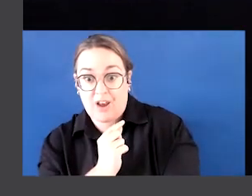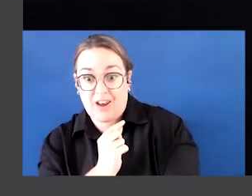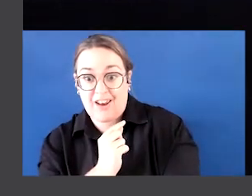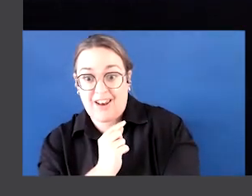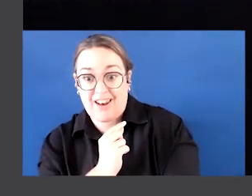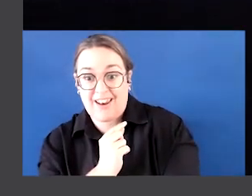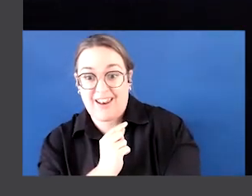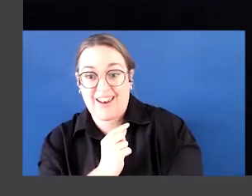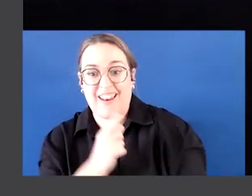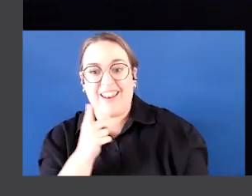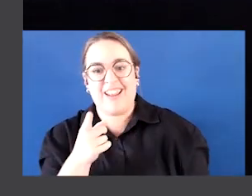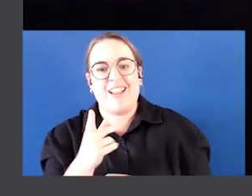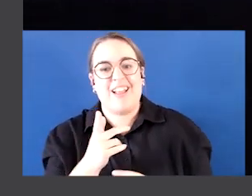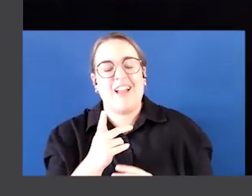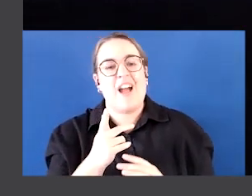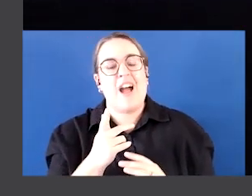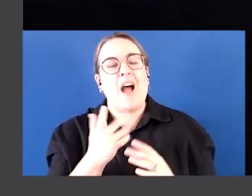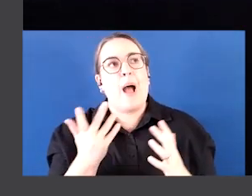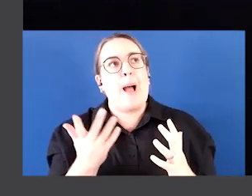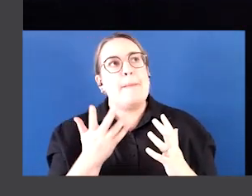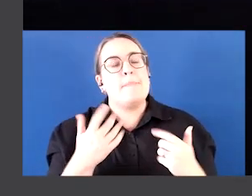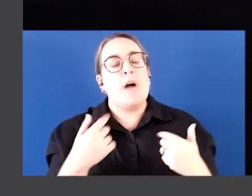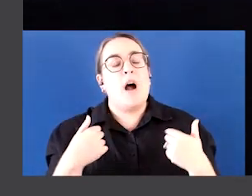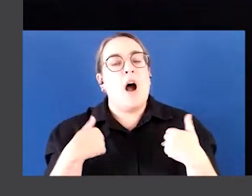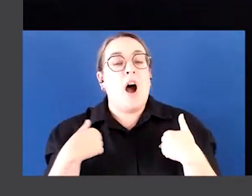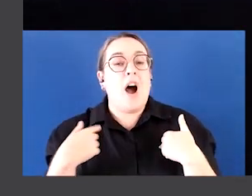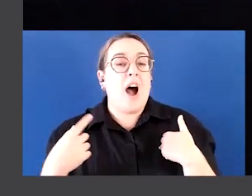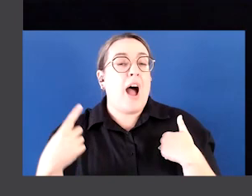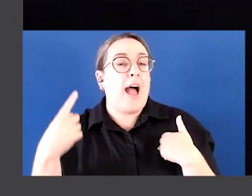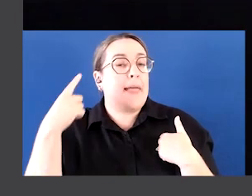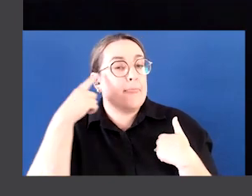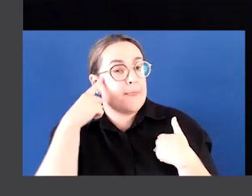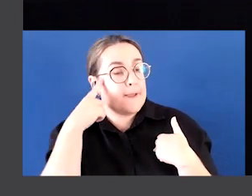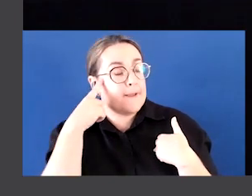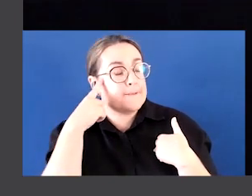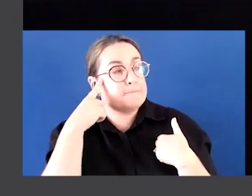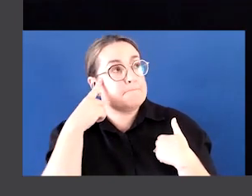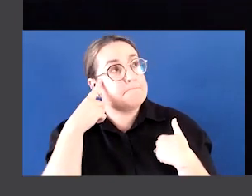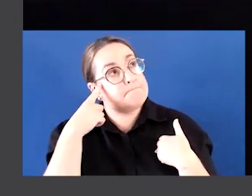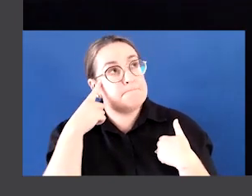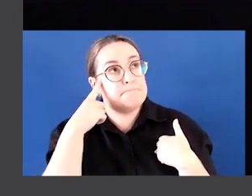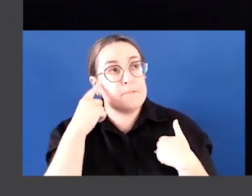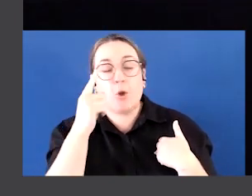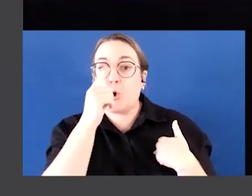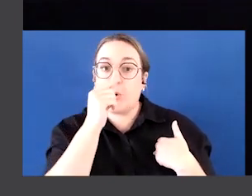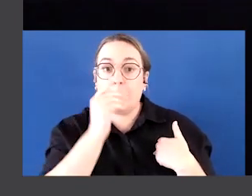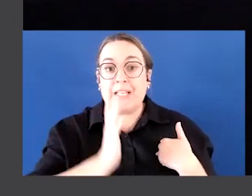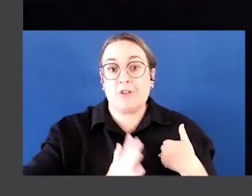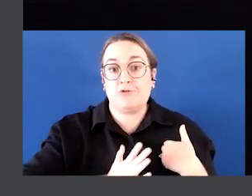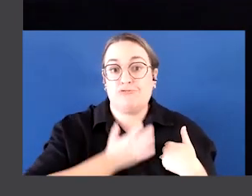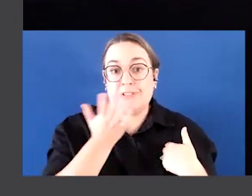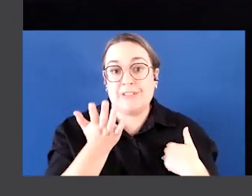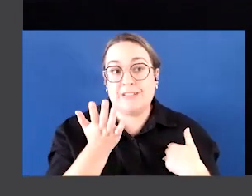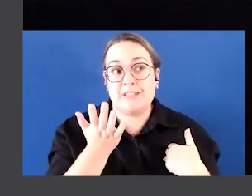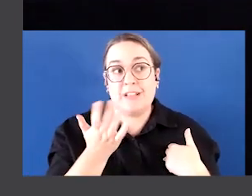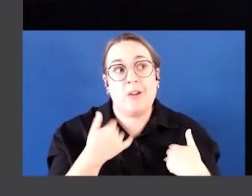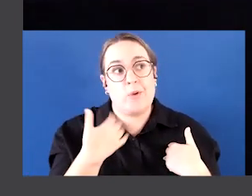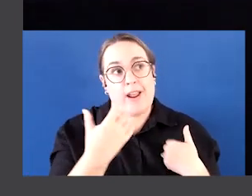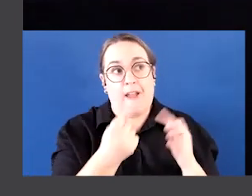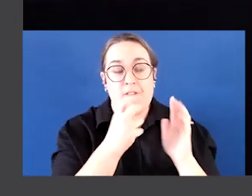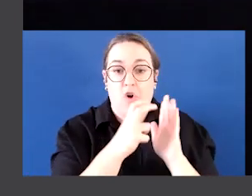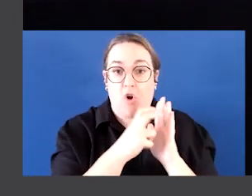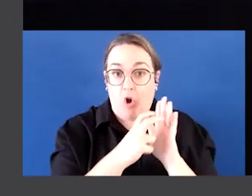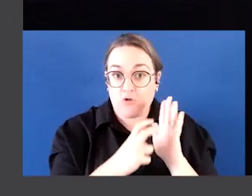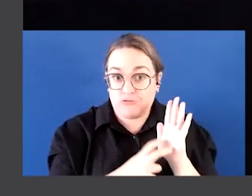Oh, I could get the ball rolling. It'd be interesting to see MTIA's comments. I think in terms of undue influence, that could be an interesting field,